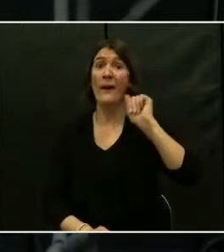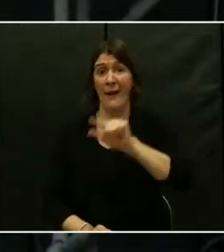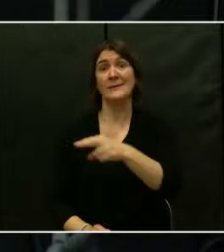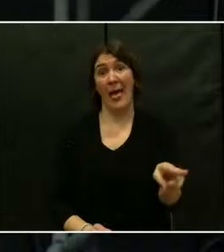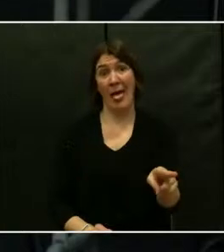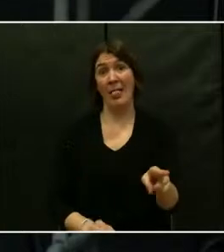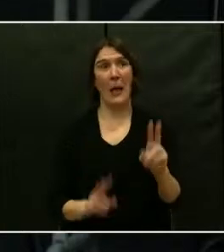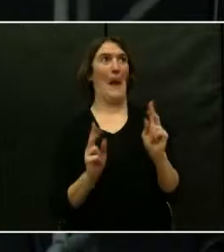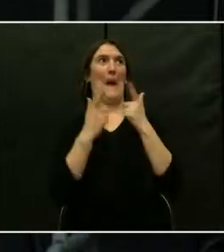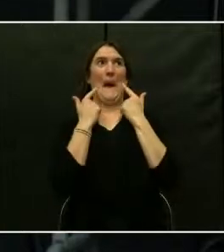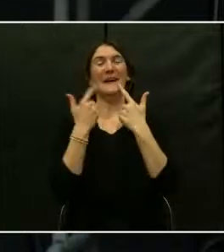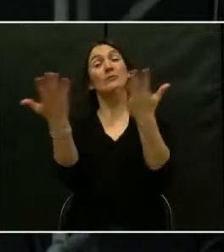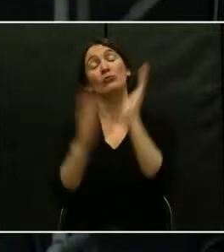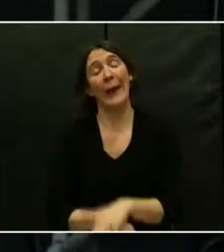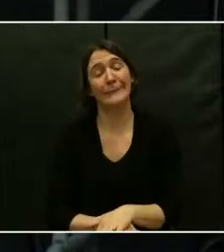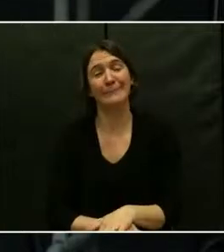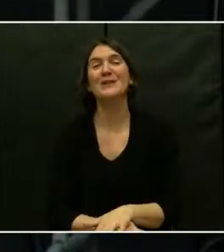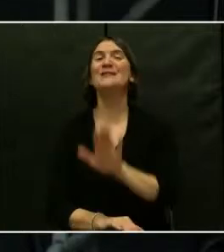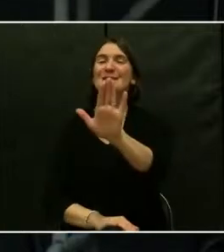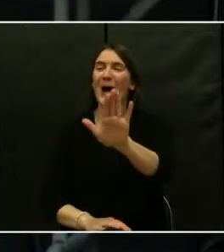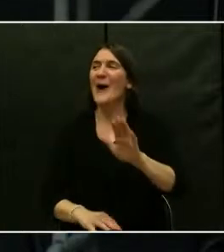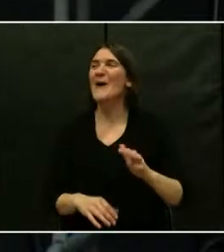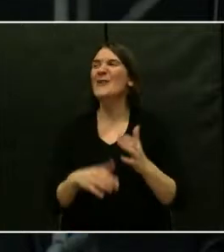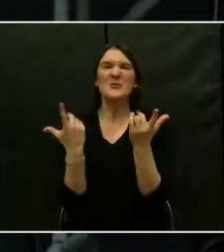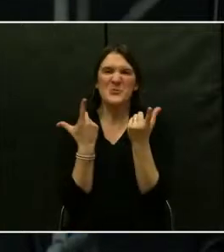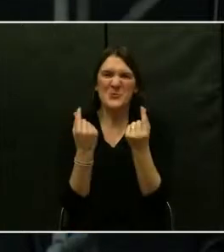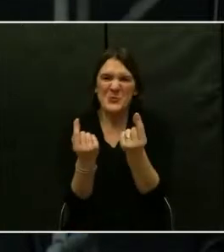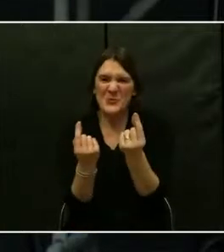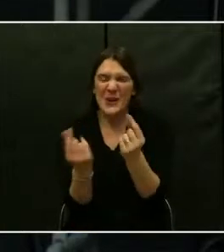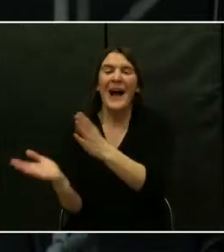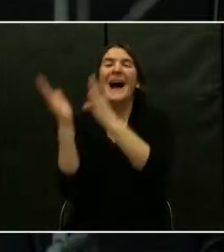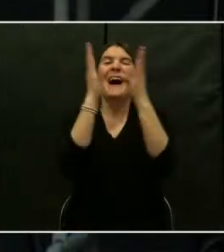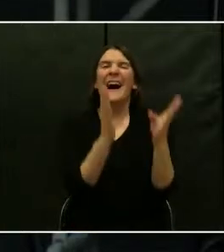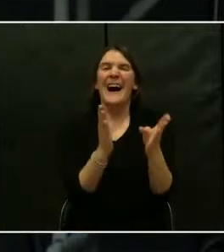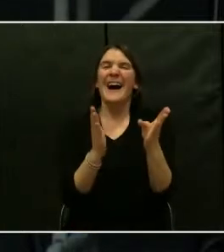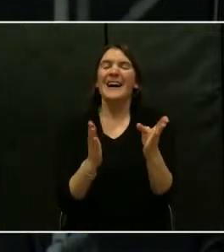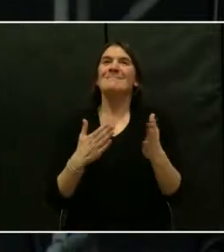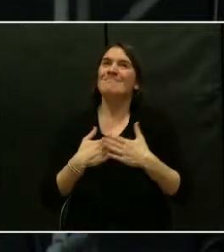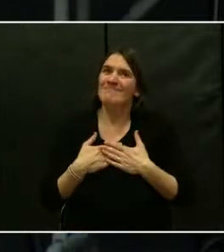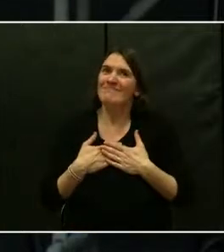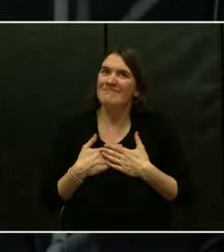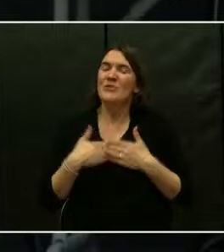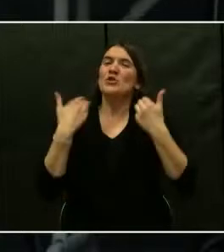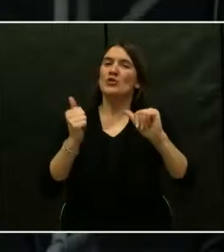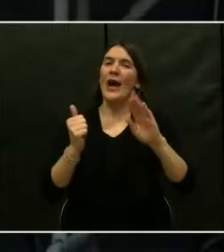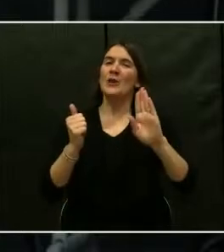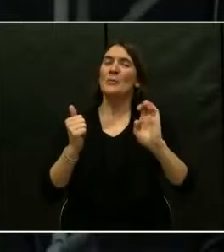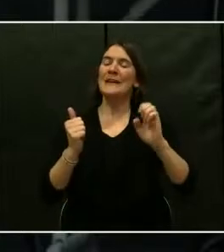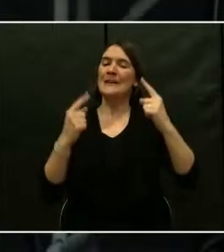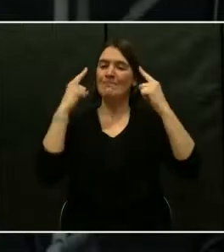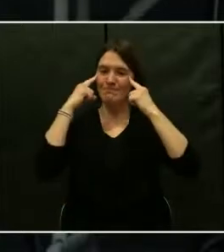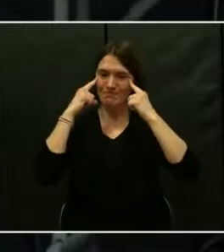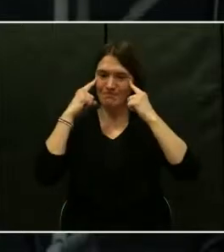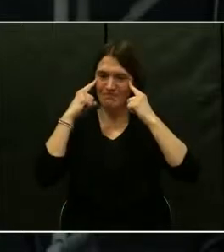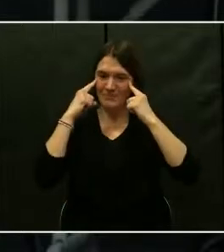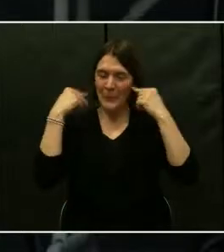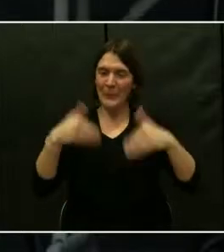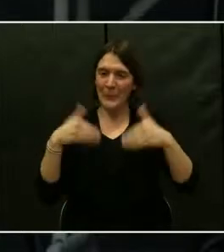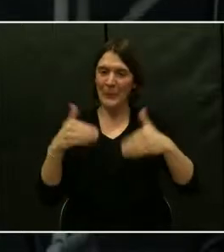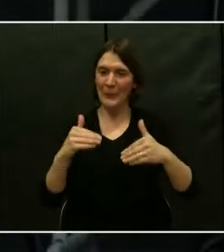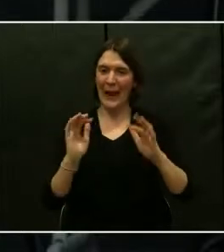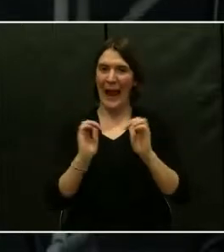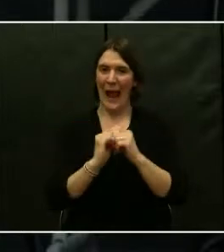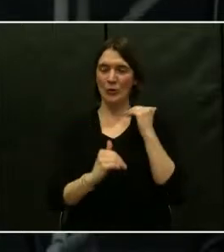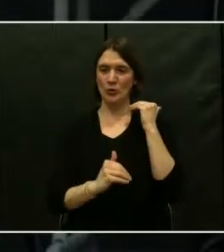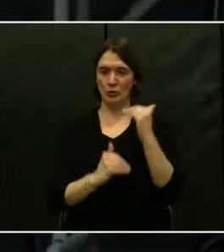hell okay so how about if we make a PCT part one of the pack let's try to keep the annoying as hell apart to a low Roar